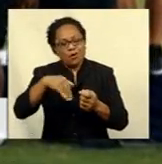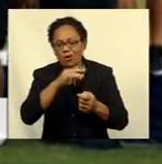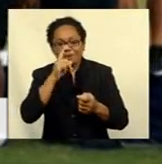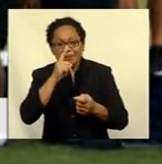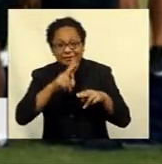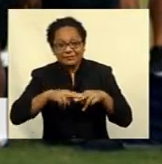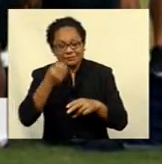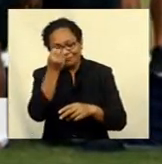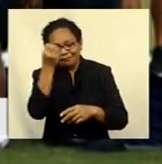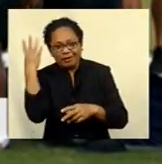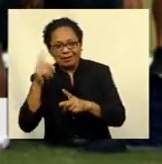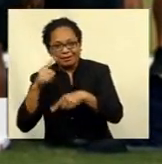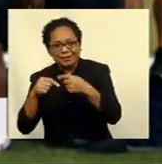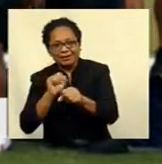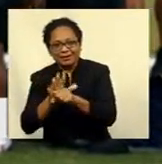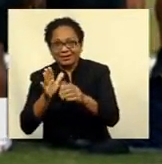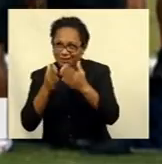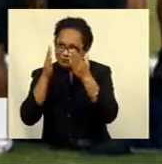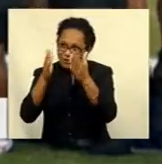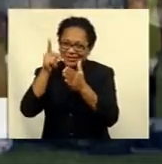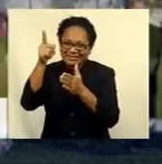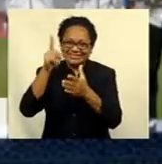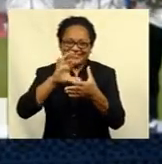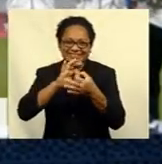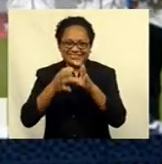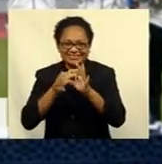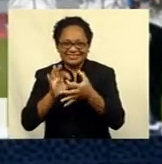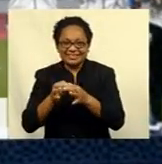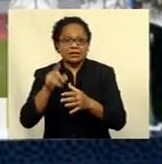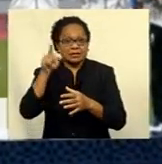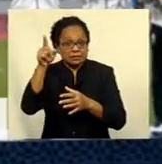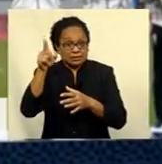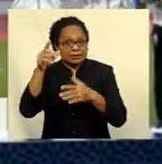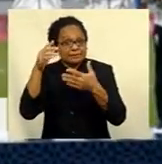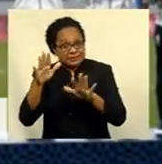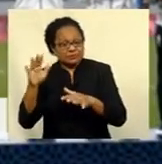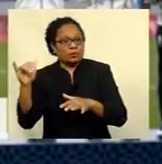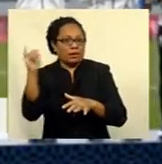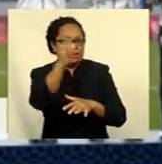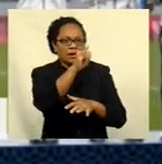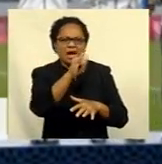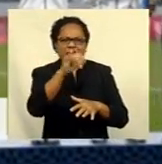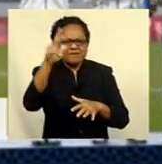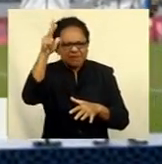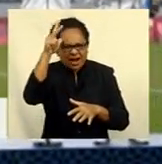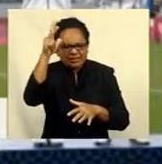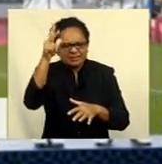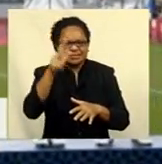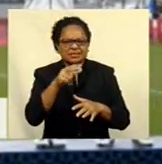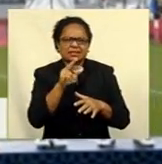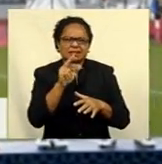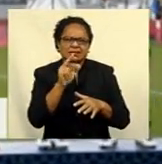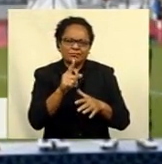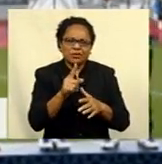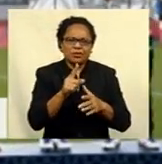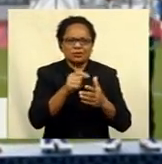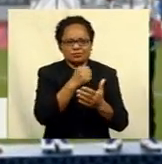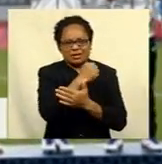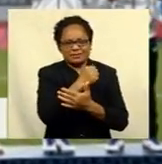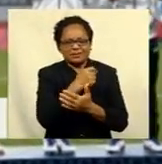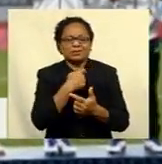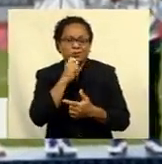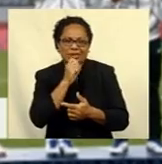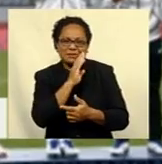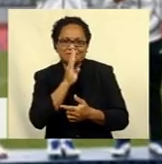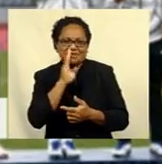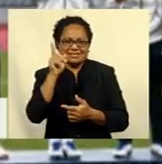the win. Waningolo Jr. is off to France for the top 14, having signed for Toulon, and we sure will miss seeing him with the